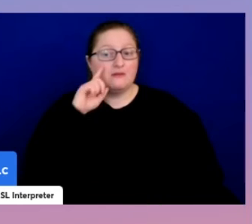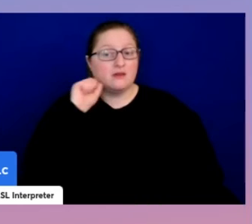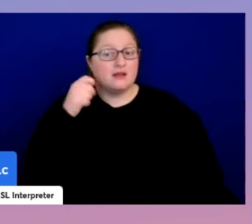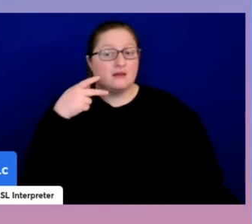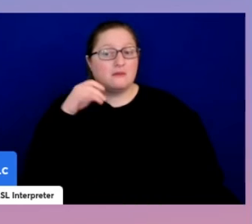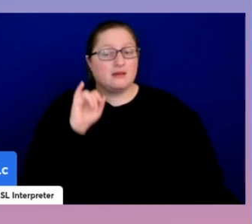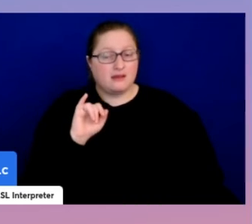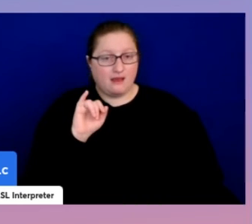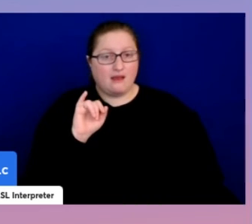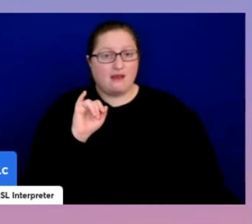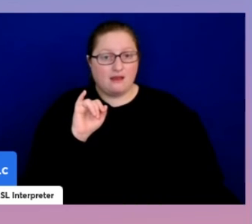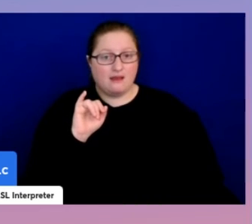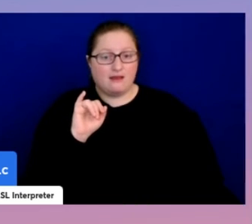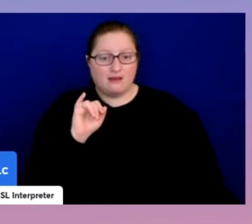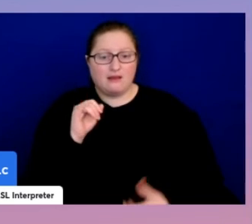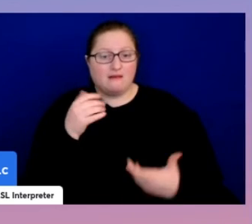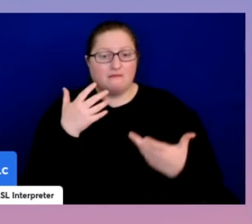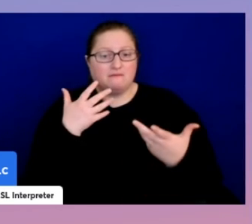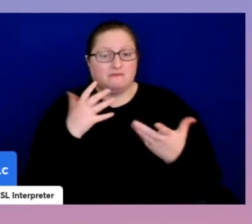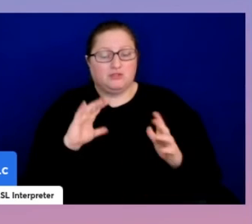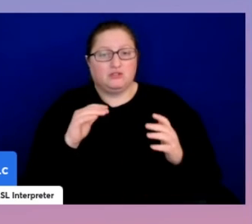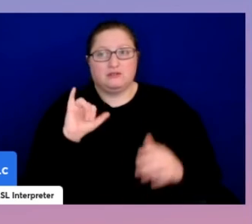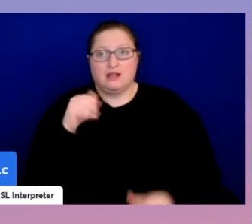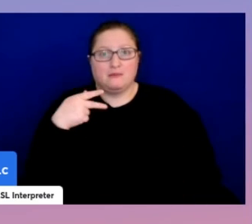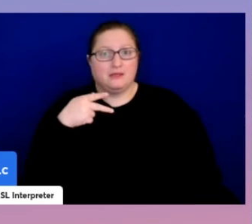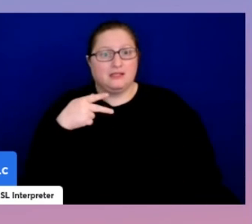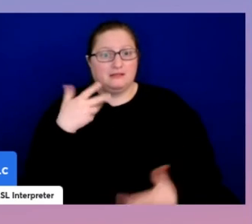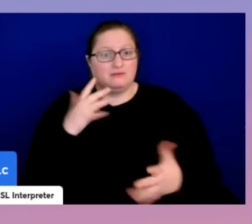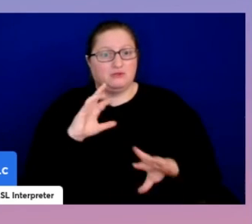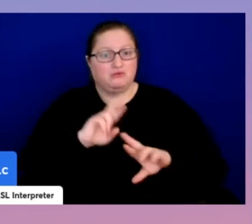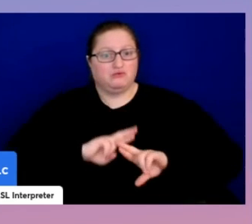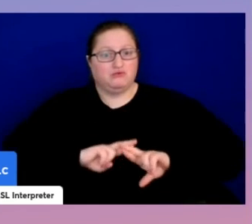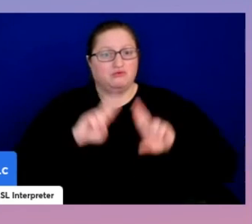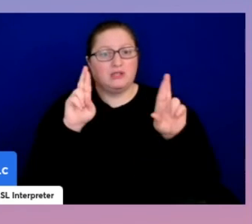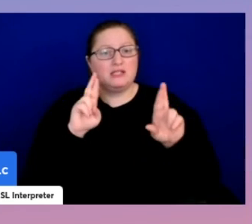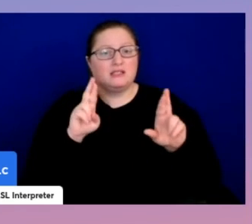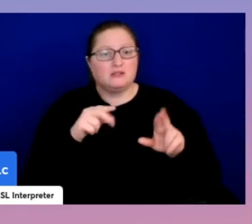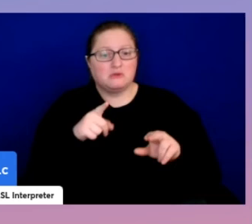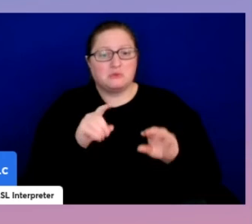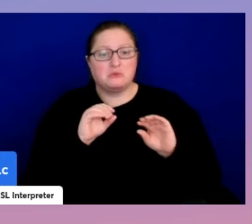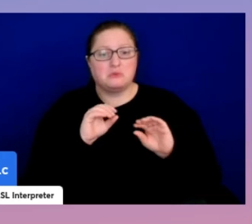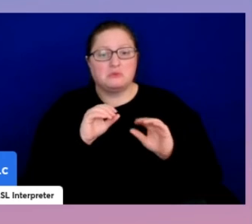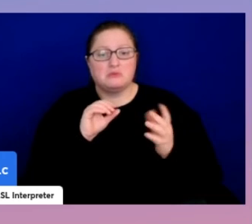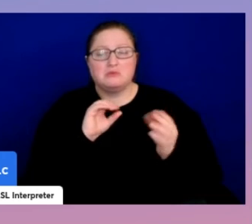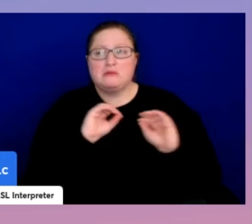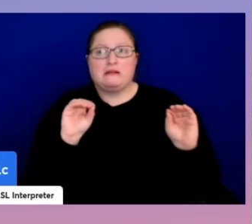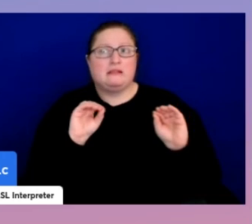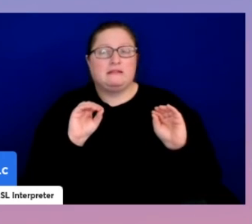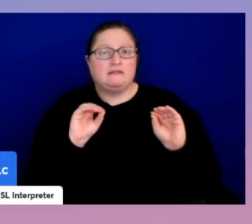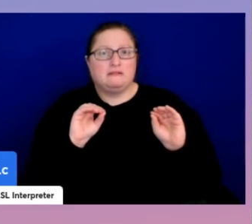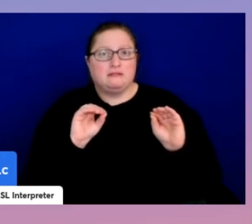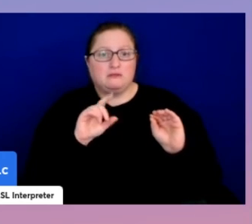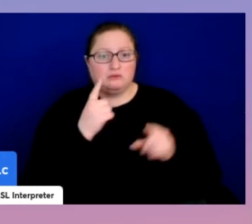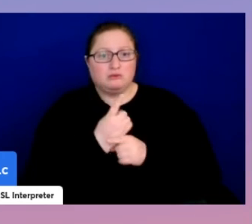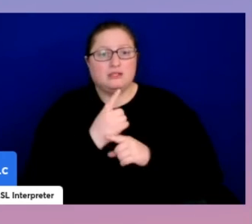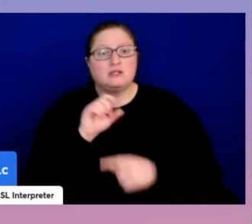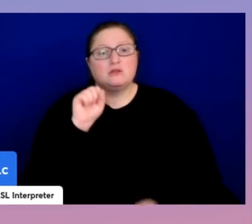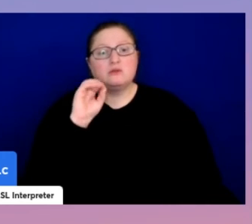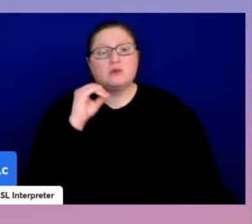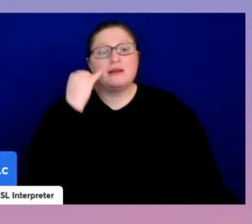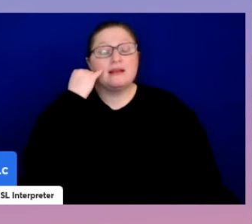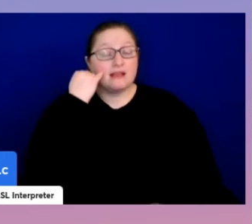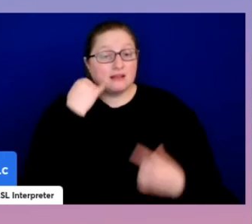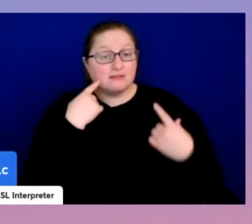prepare already. So we back here first. So this is no anything, right? And then if